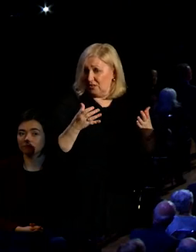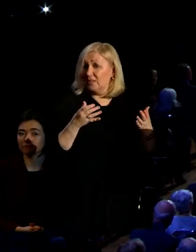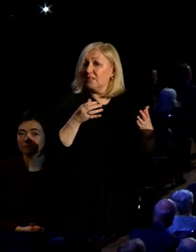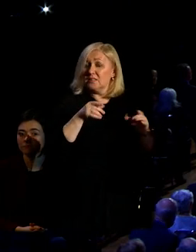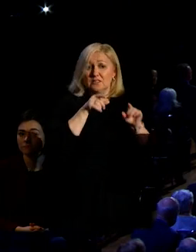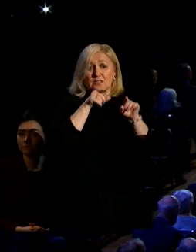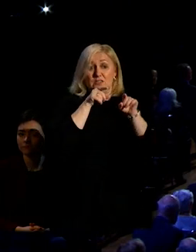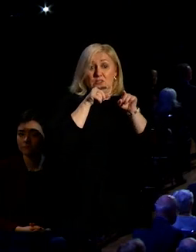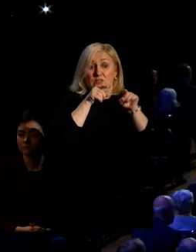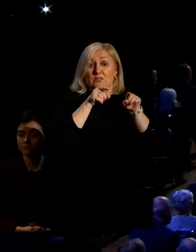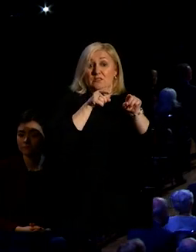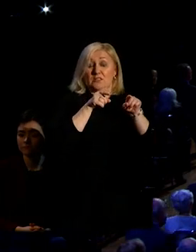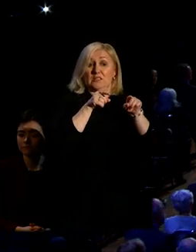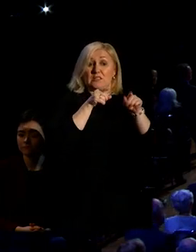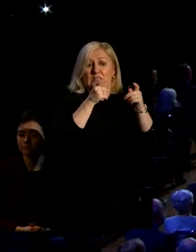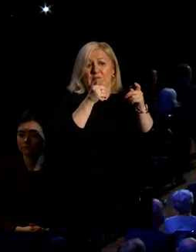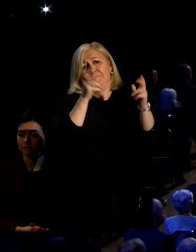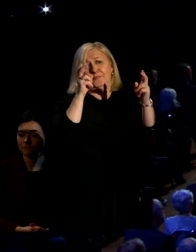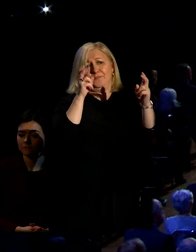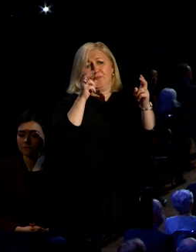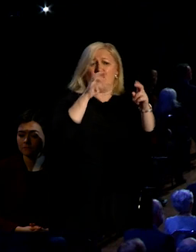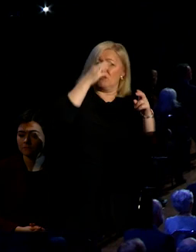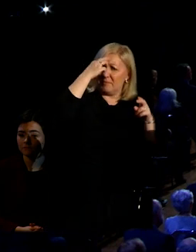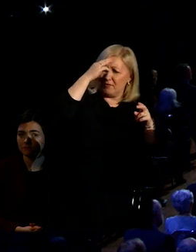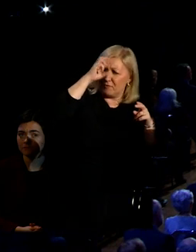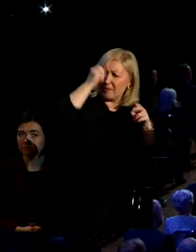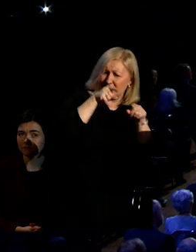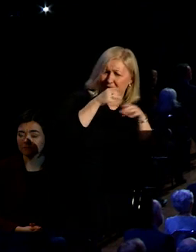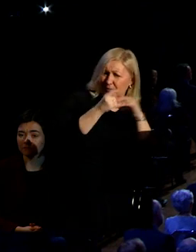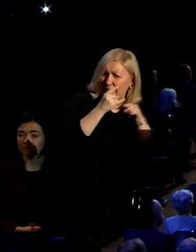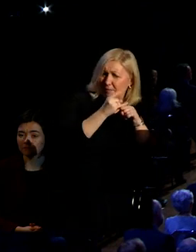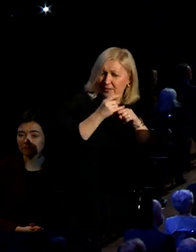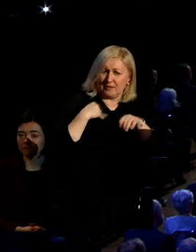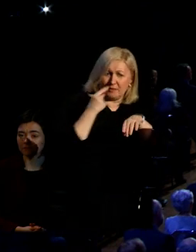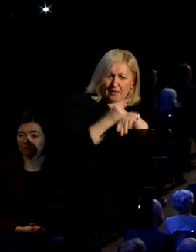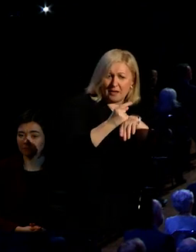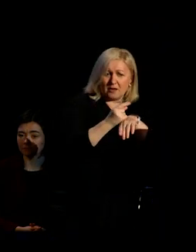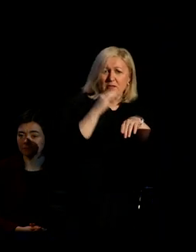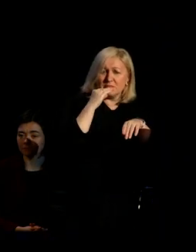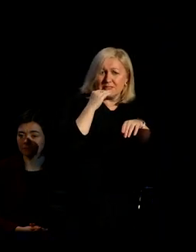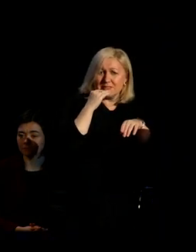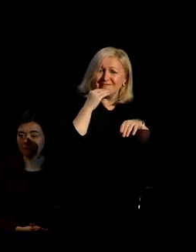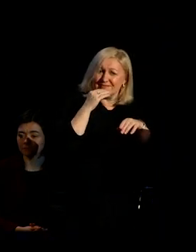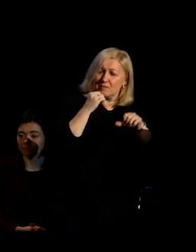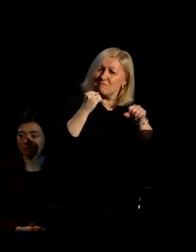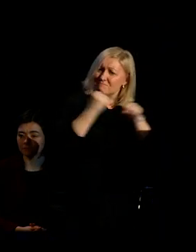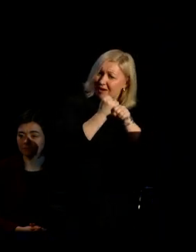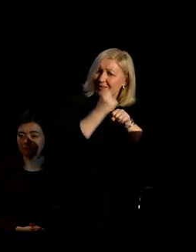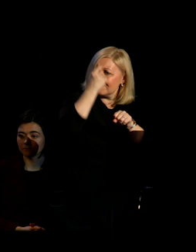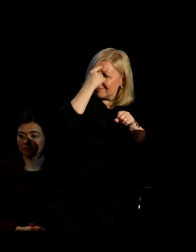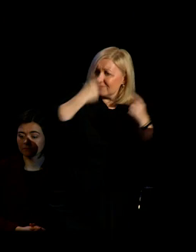powerful reminders of the callous, willful annihilation of innocent people that was the fruit of